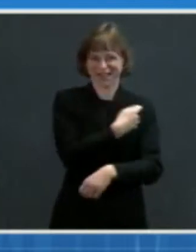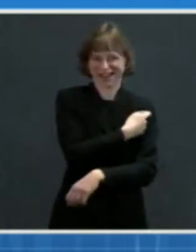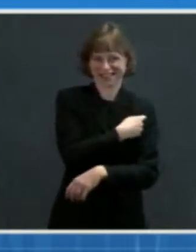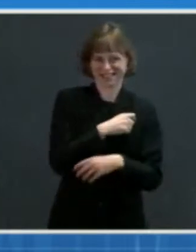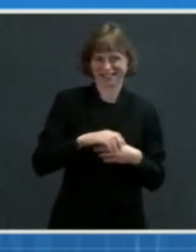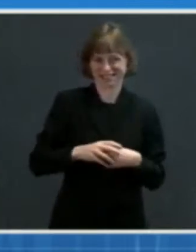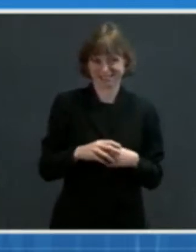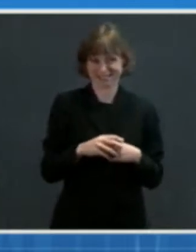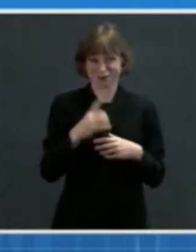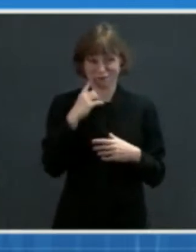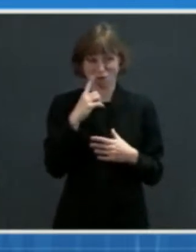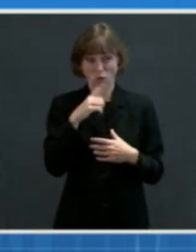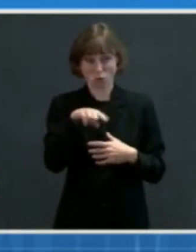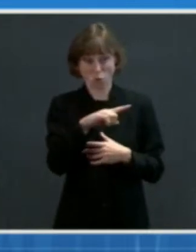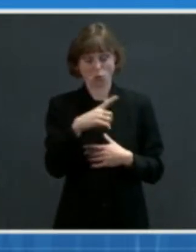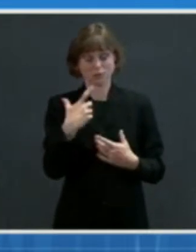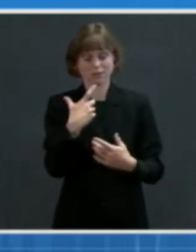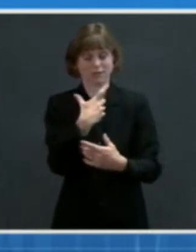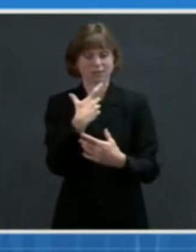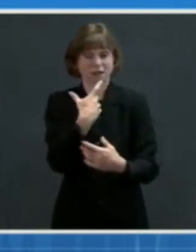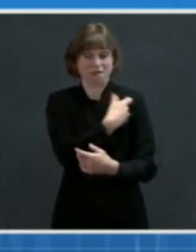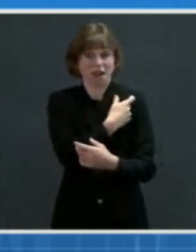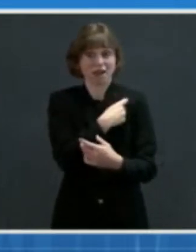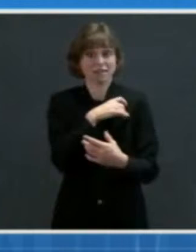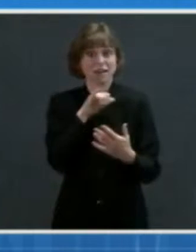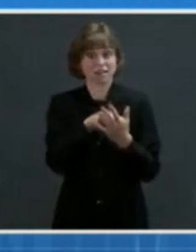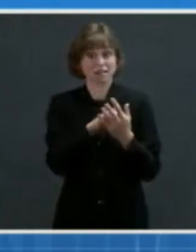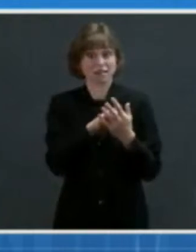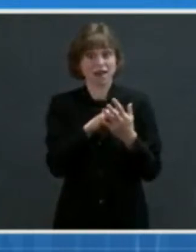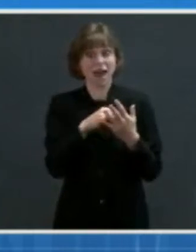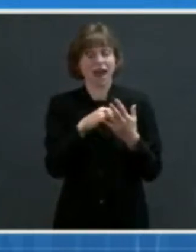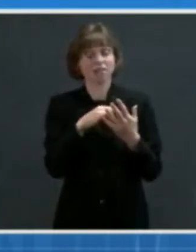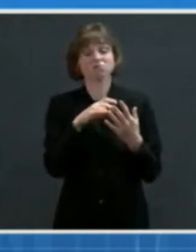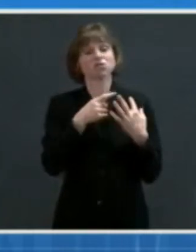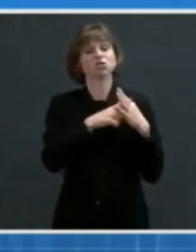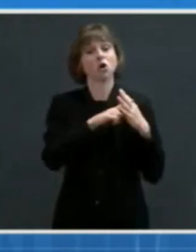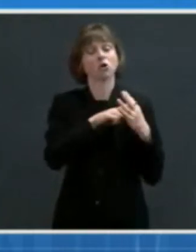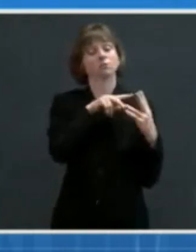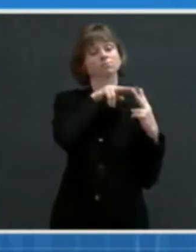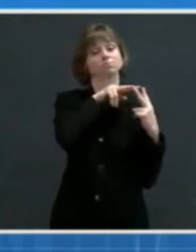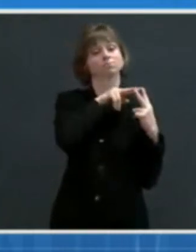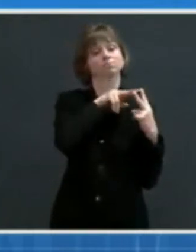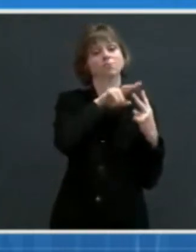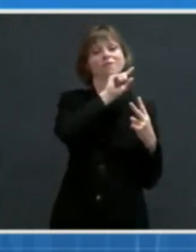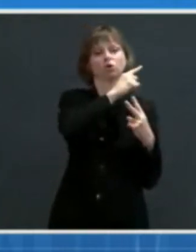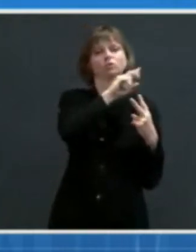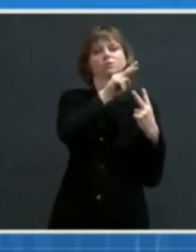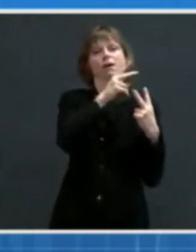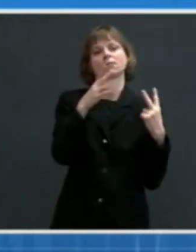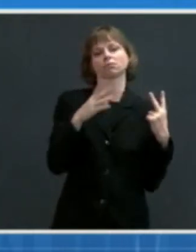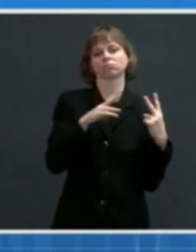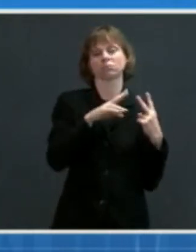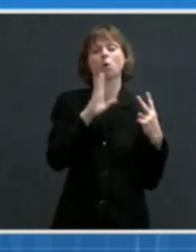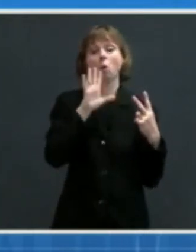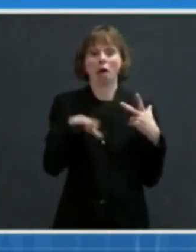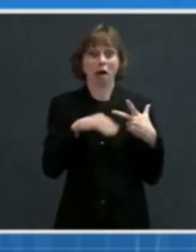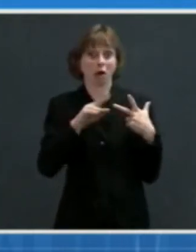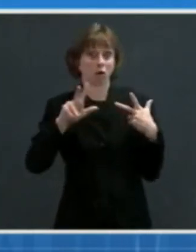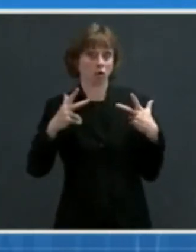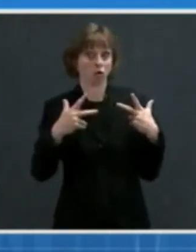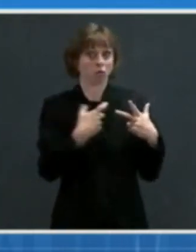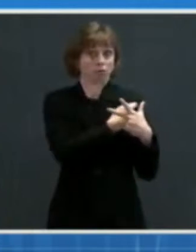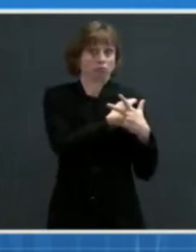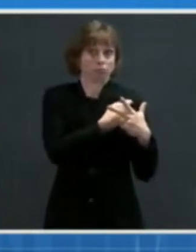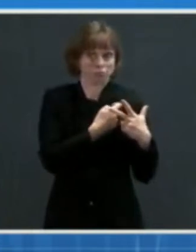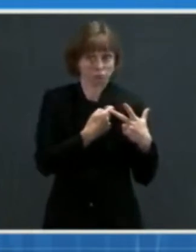for those vaccine regimens that were a prime and a boost. And that's going to be given to participants in a phase 1 trial